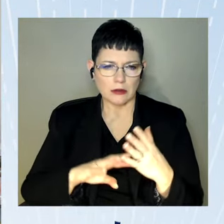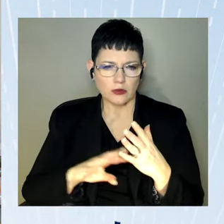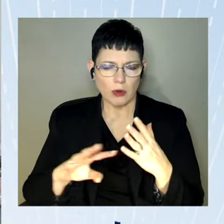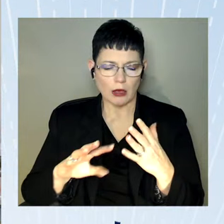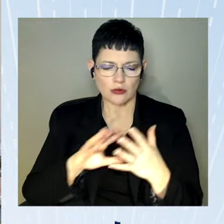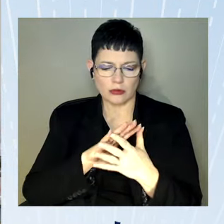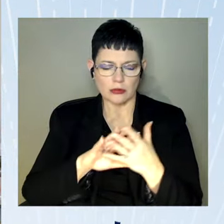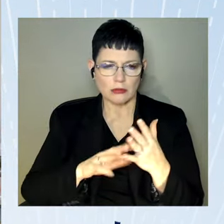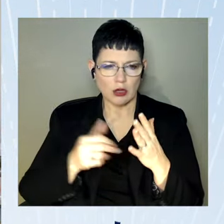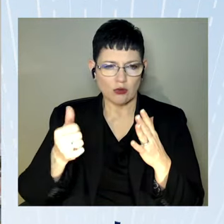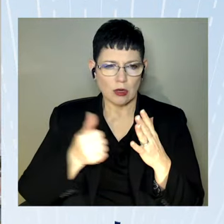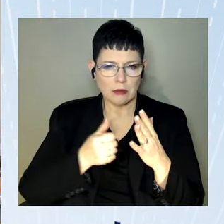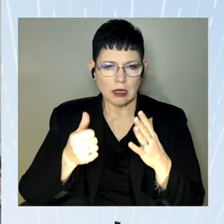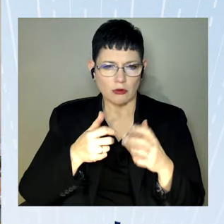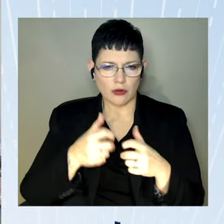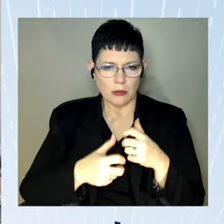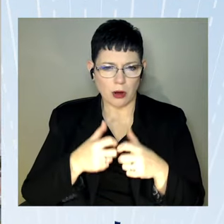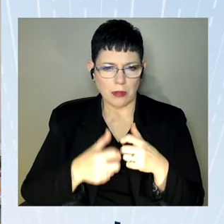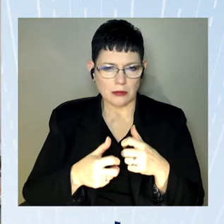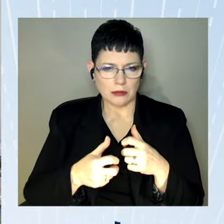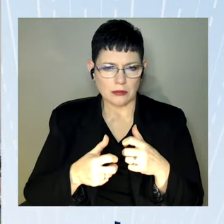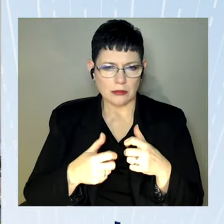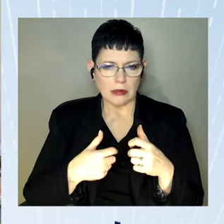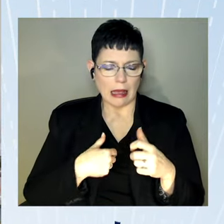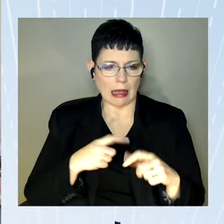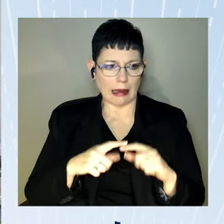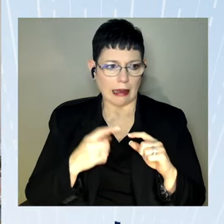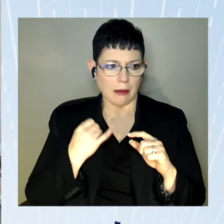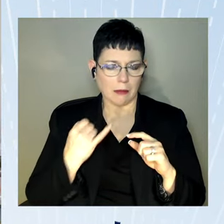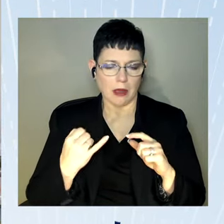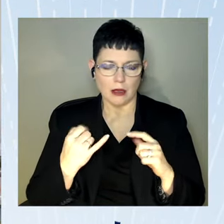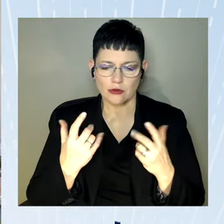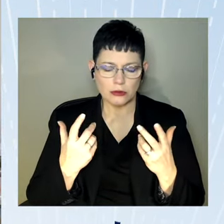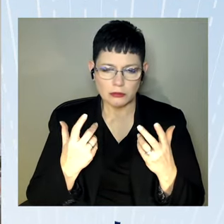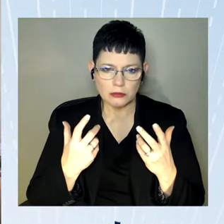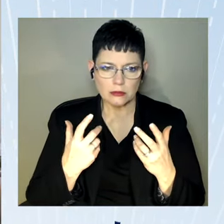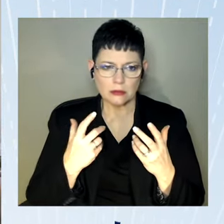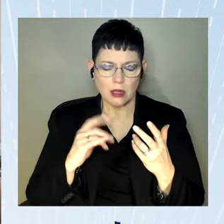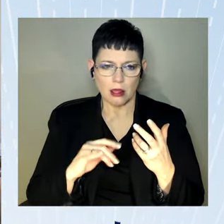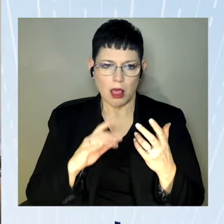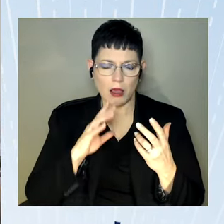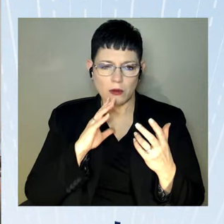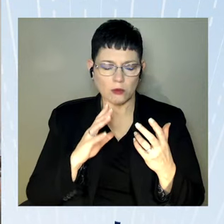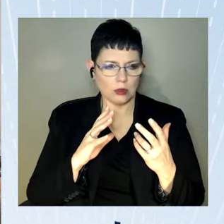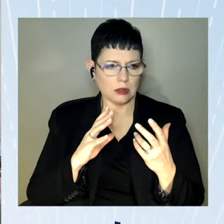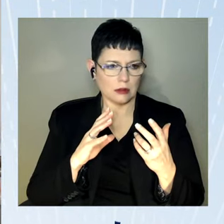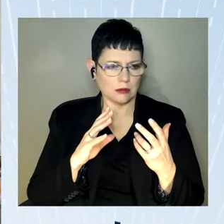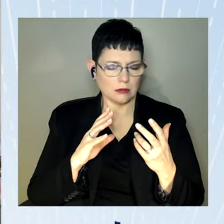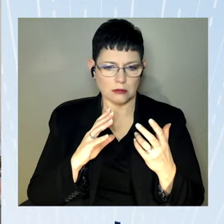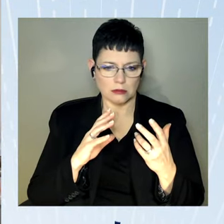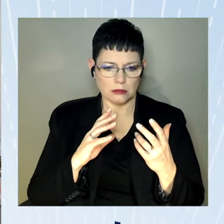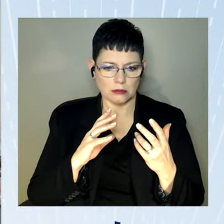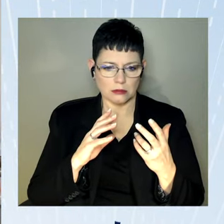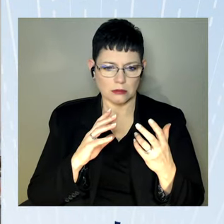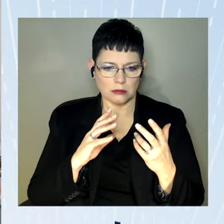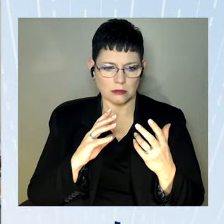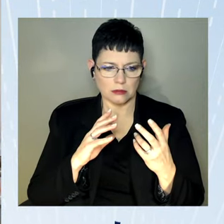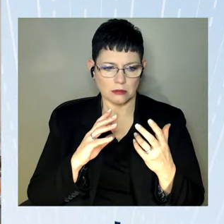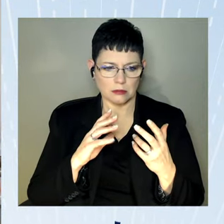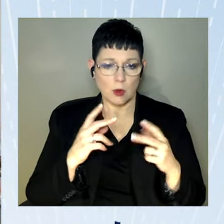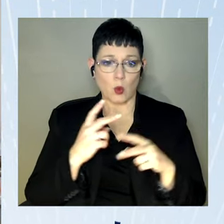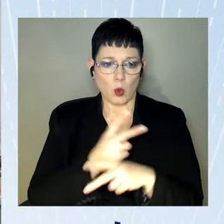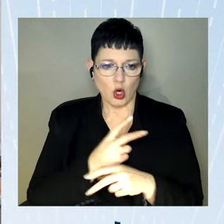transportation issues. I can't imagine how much worse this would all be without the support that they receive through the HCBS